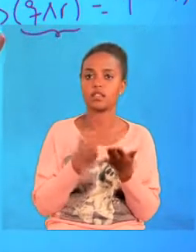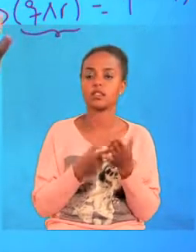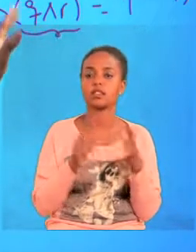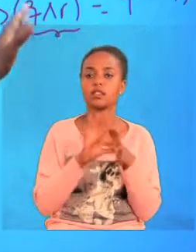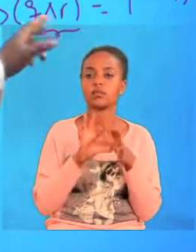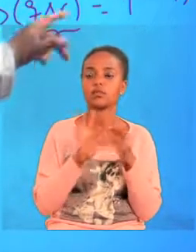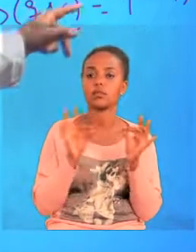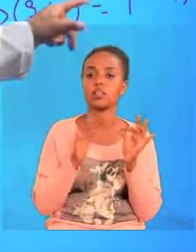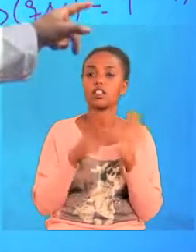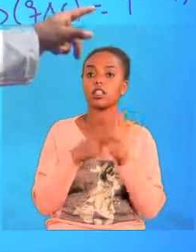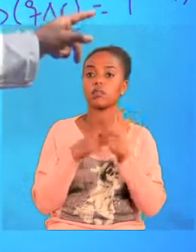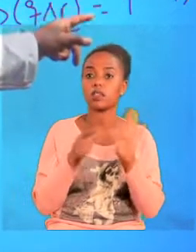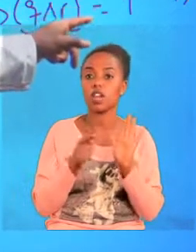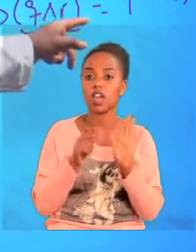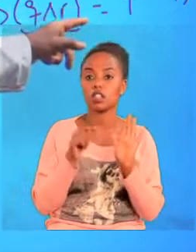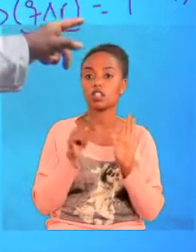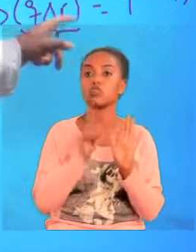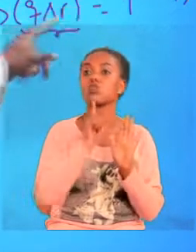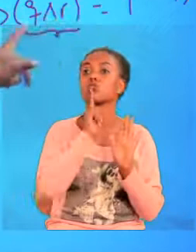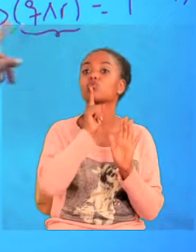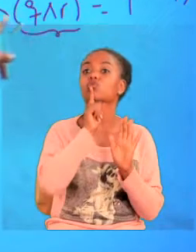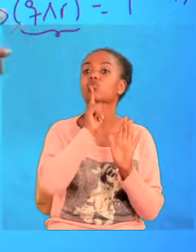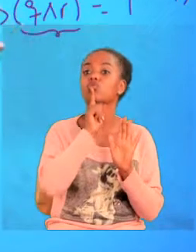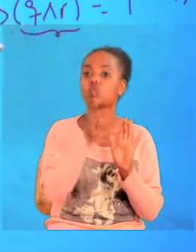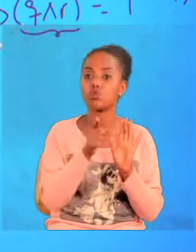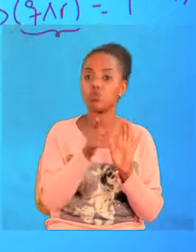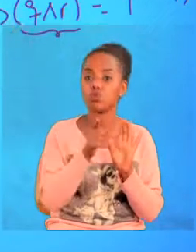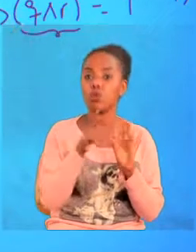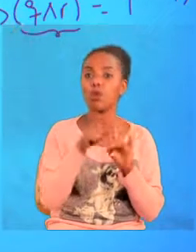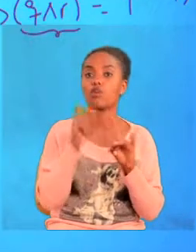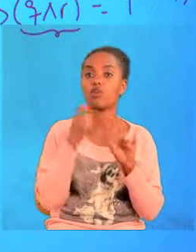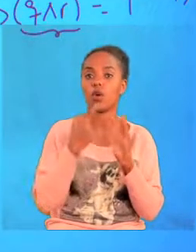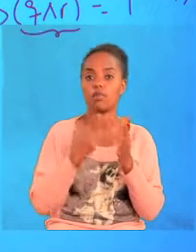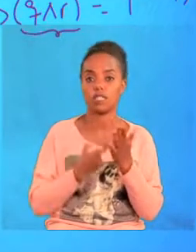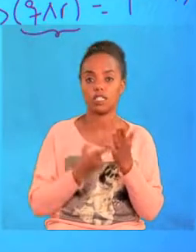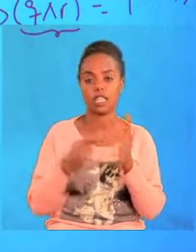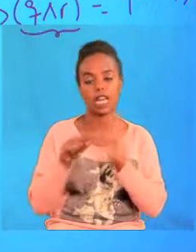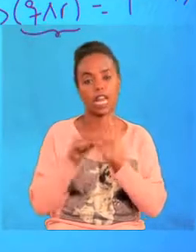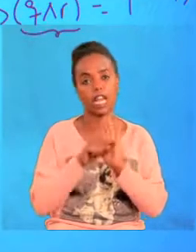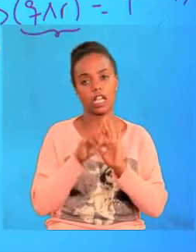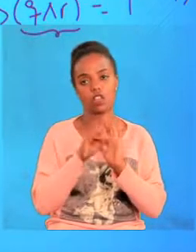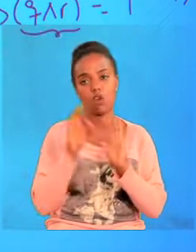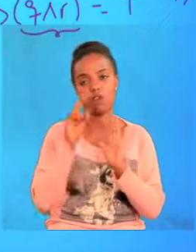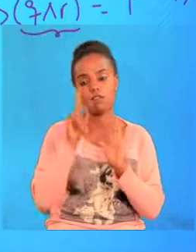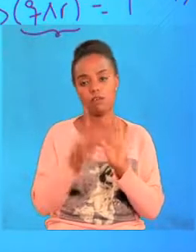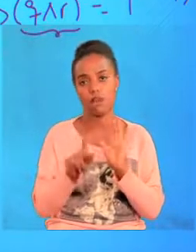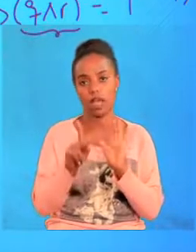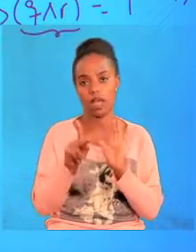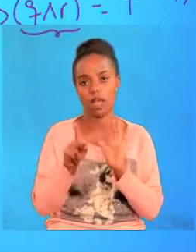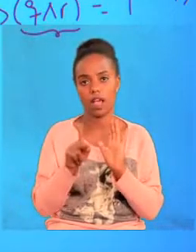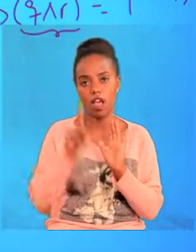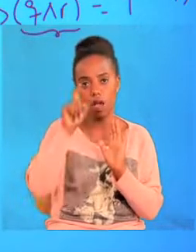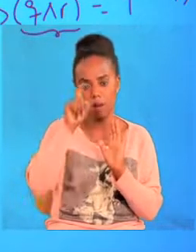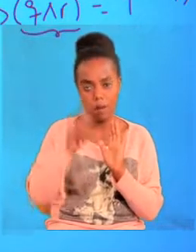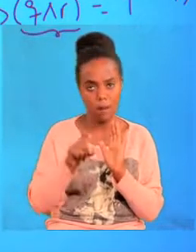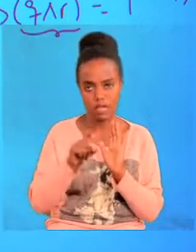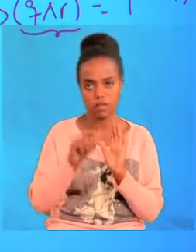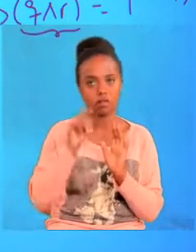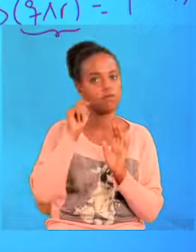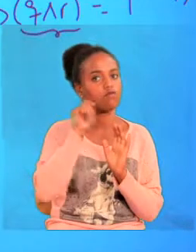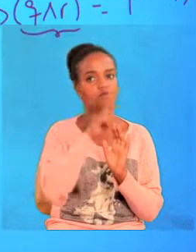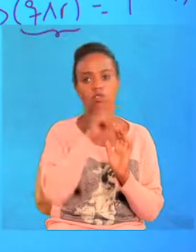statement implies false gives you true. So from this, negation of P must be